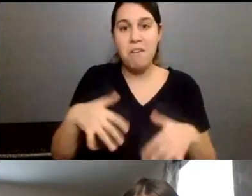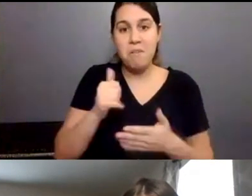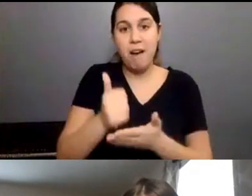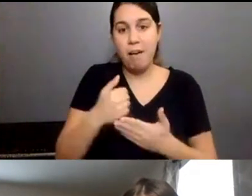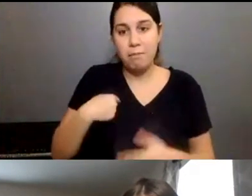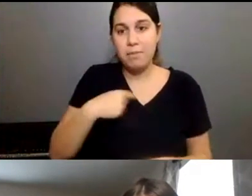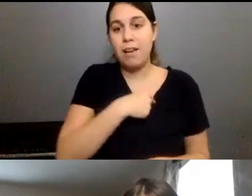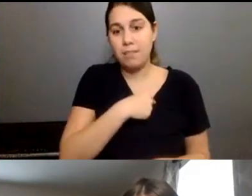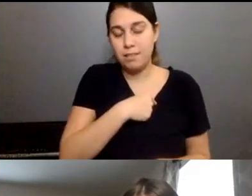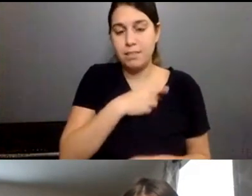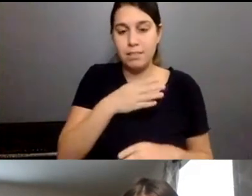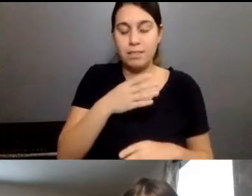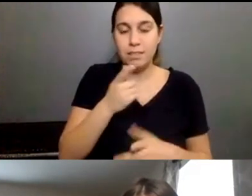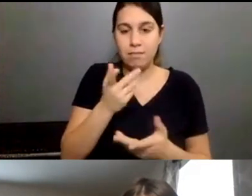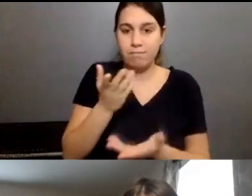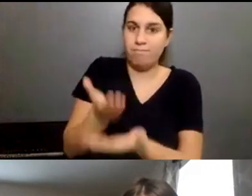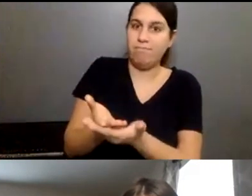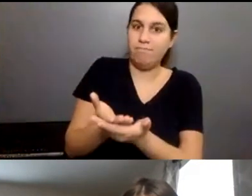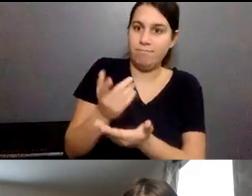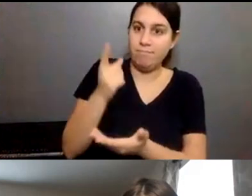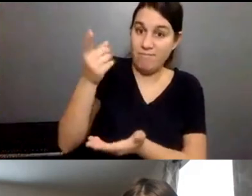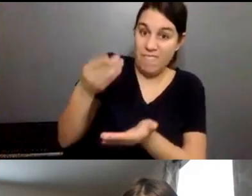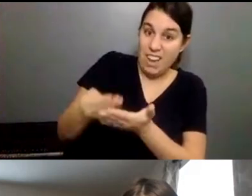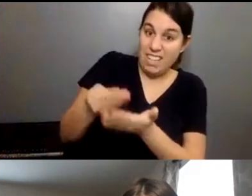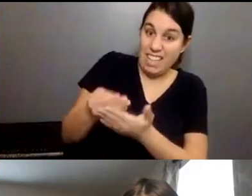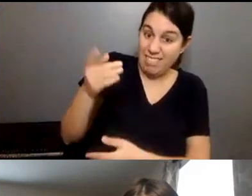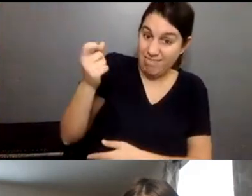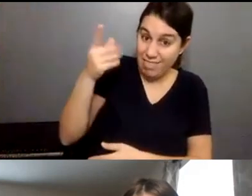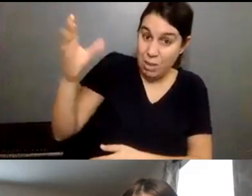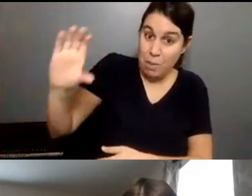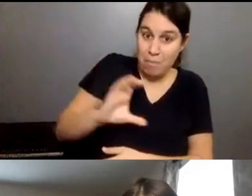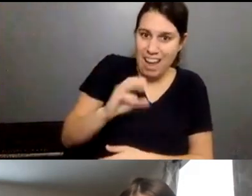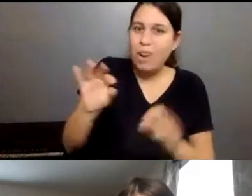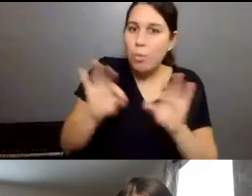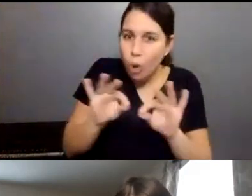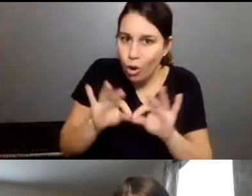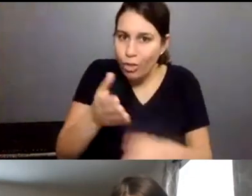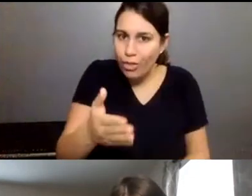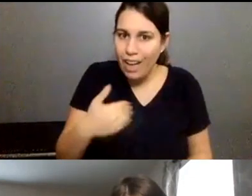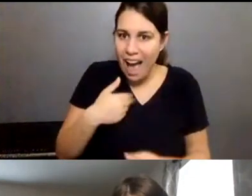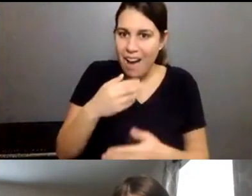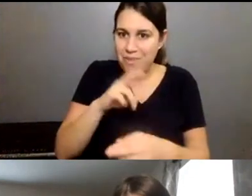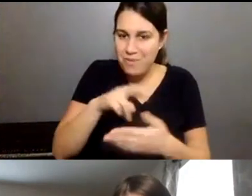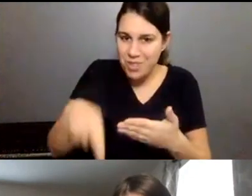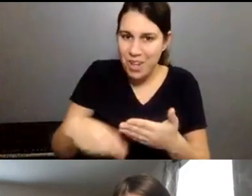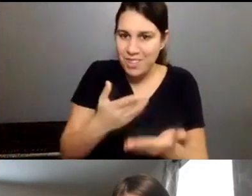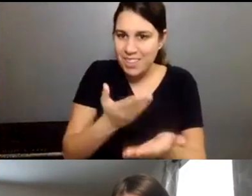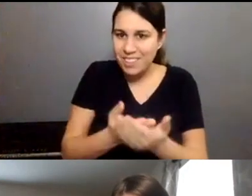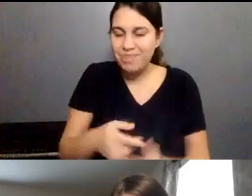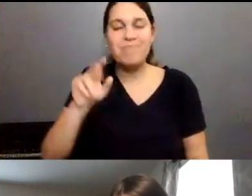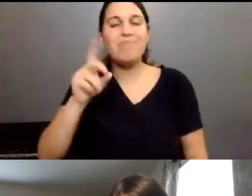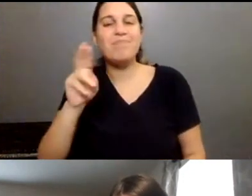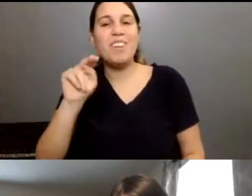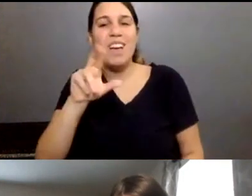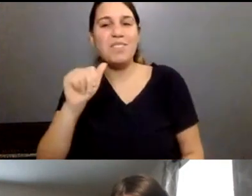us prove to the people that helped fund us that it was worth the effort. So thank you, everybody.